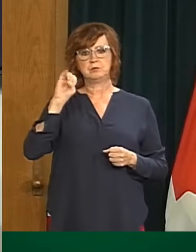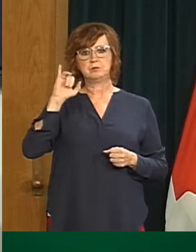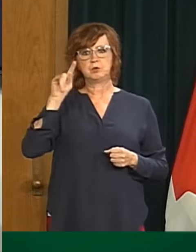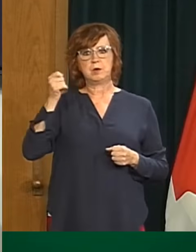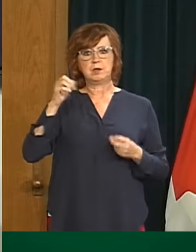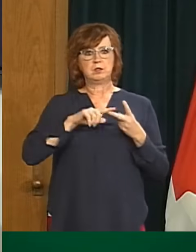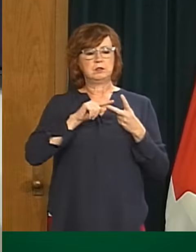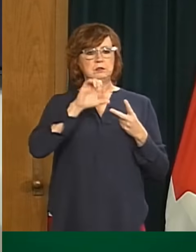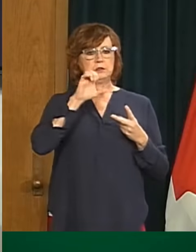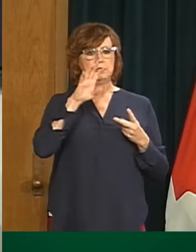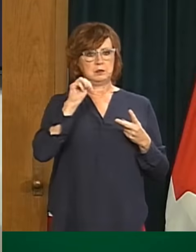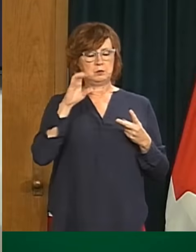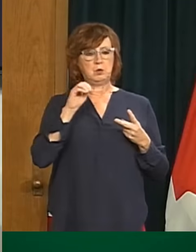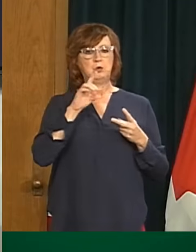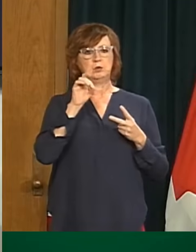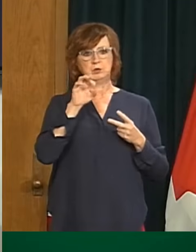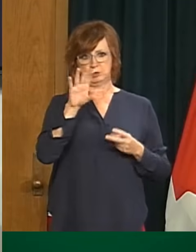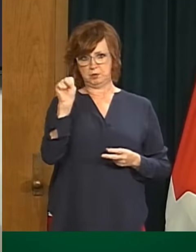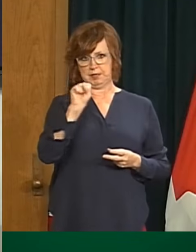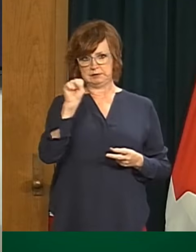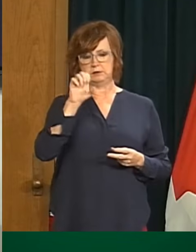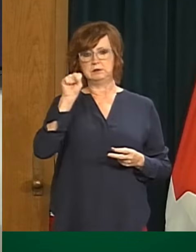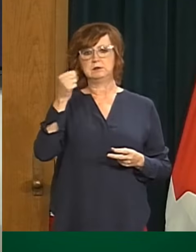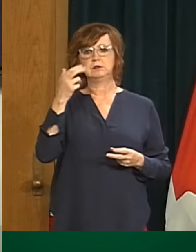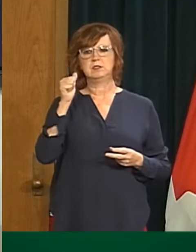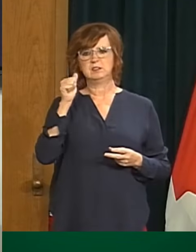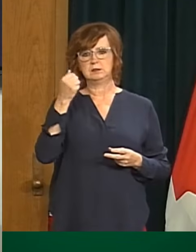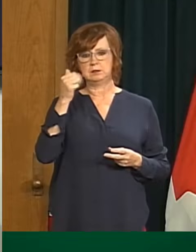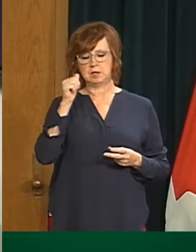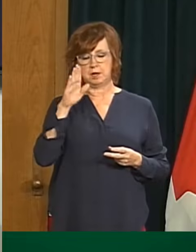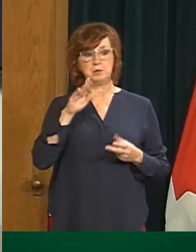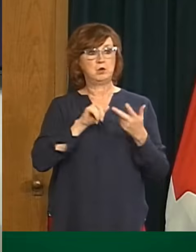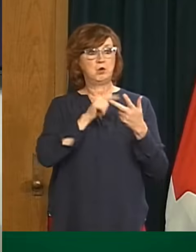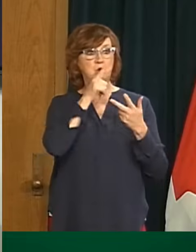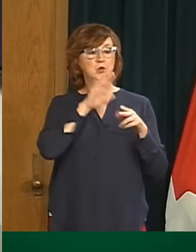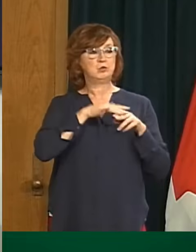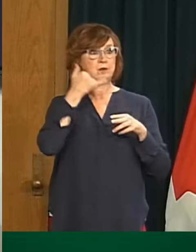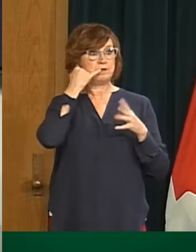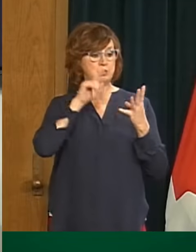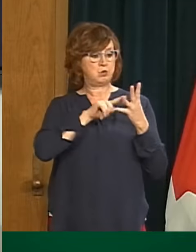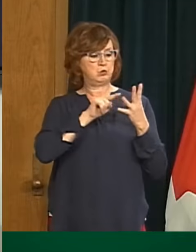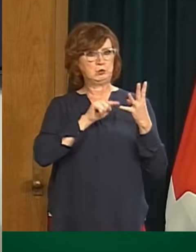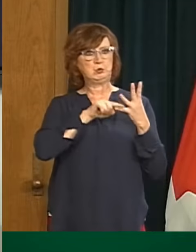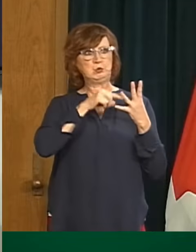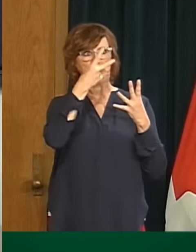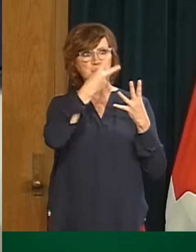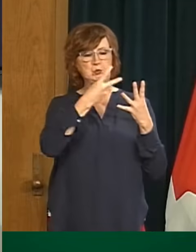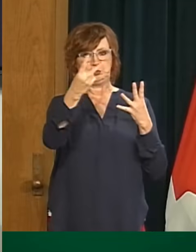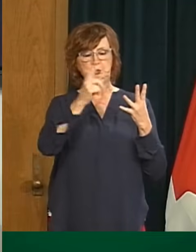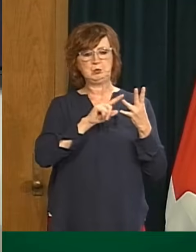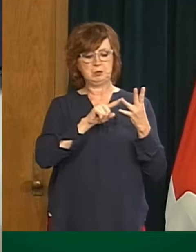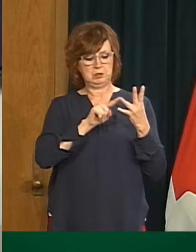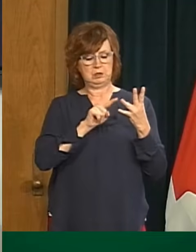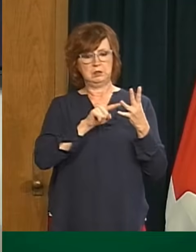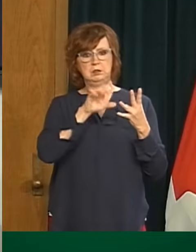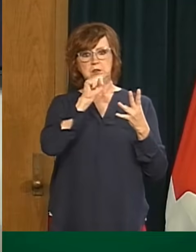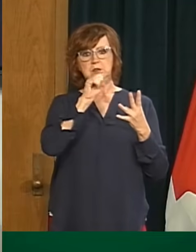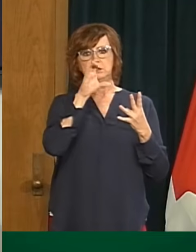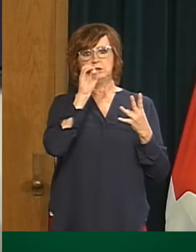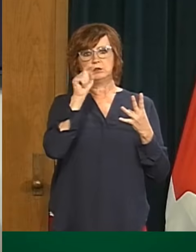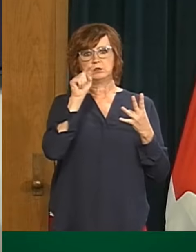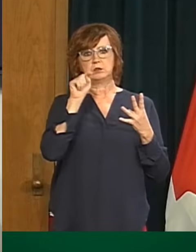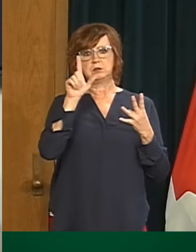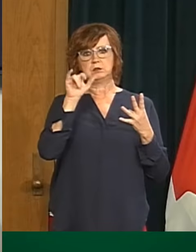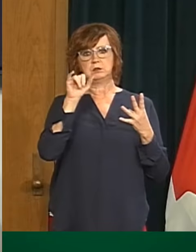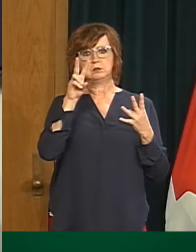Officer Dr. Shahab. Joining us on the line from Saskatoon is Scott Livingstone, CEO